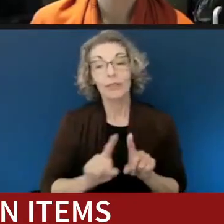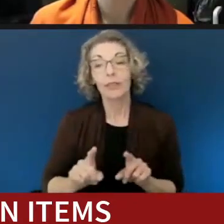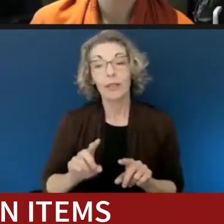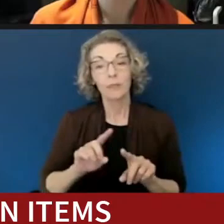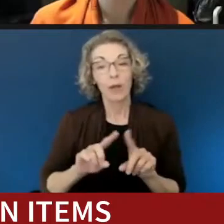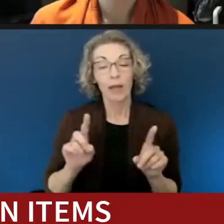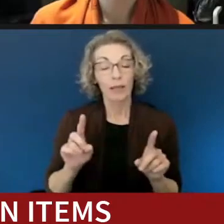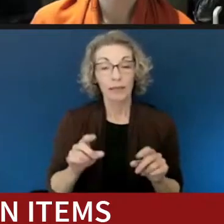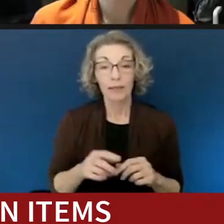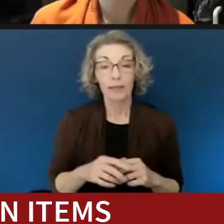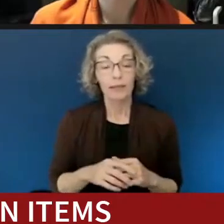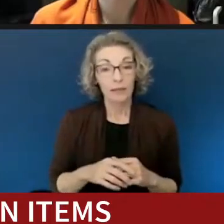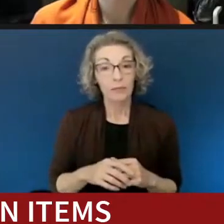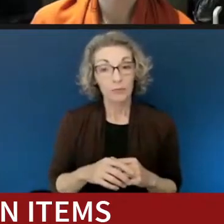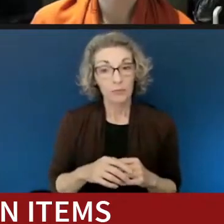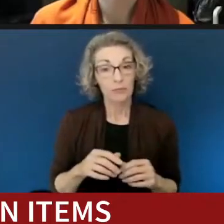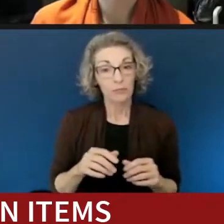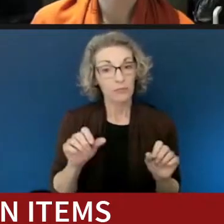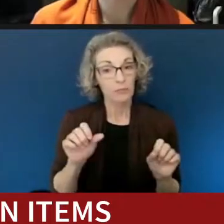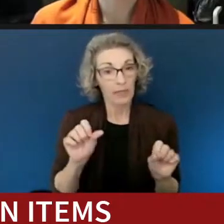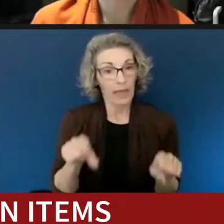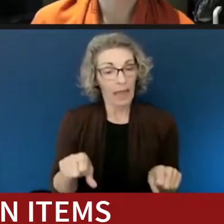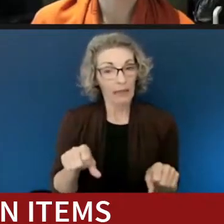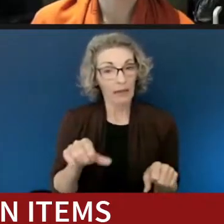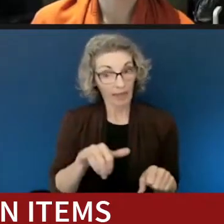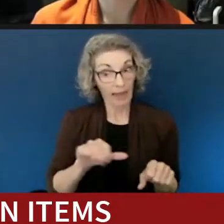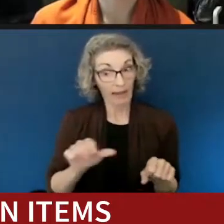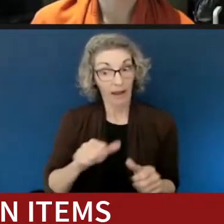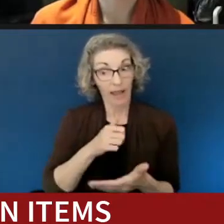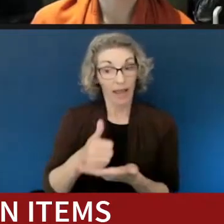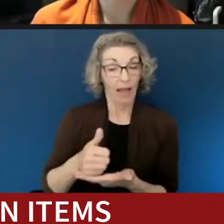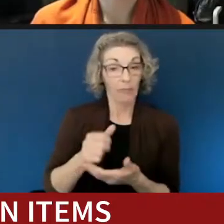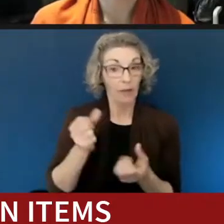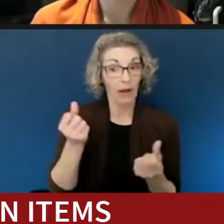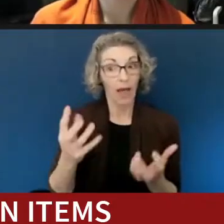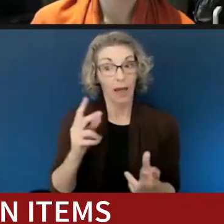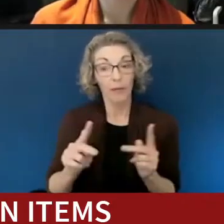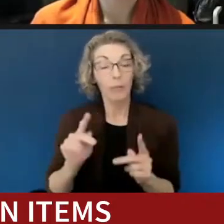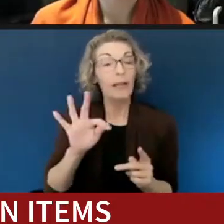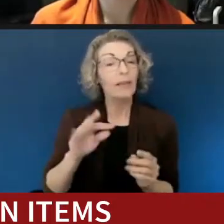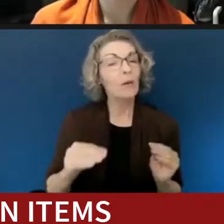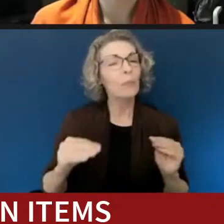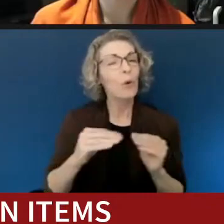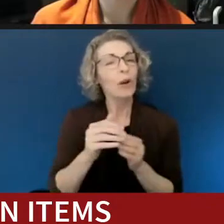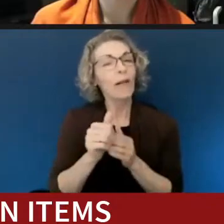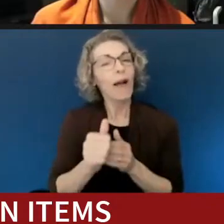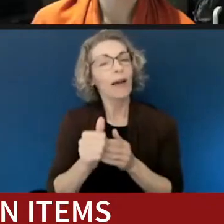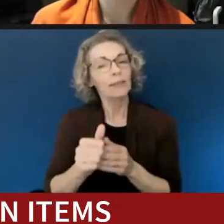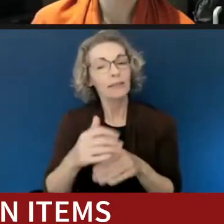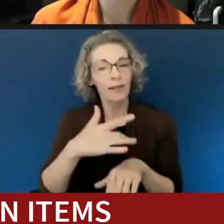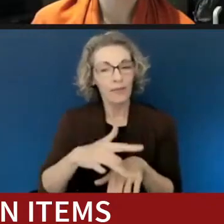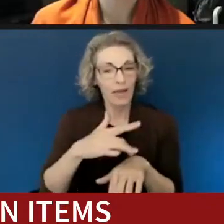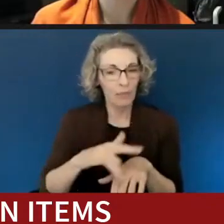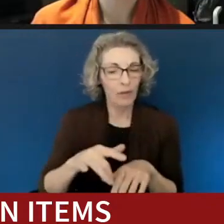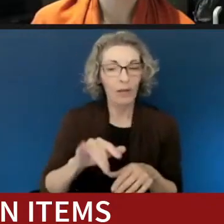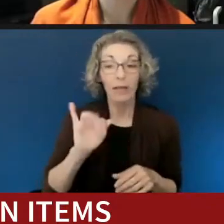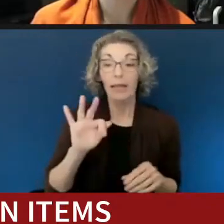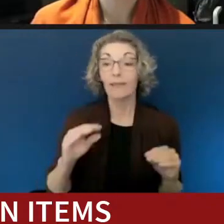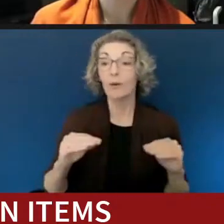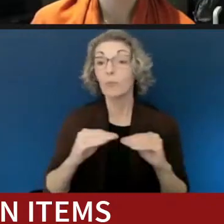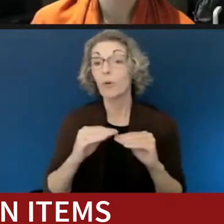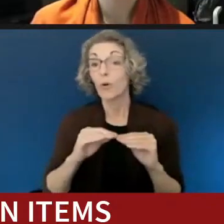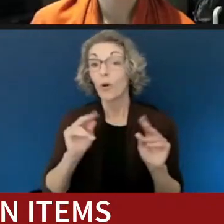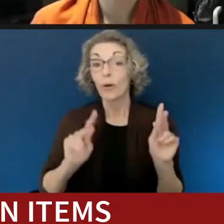be helping a lot of people if there's more guidance and more people are willing